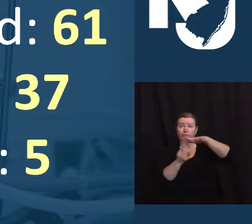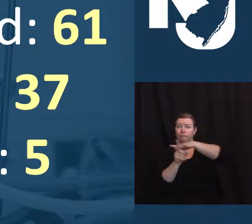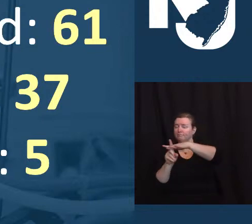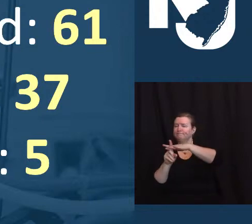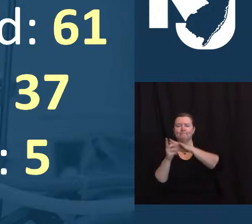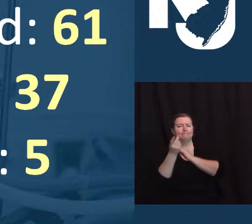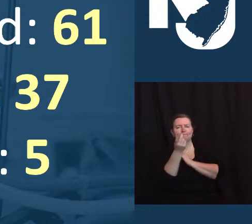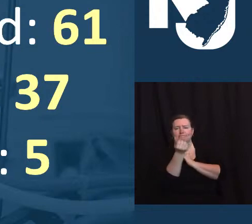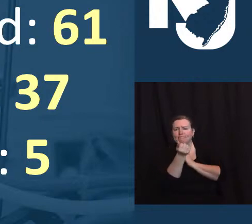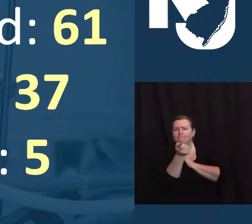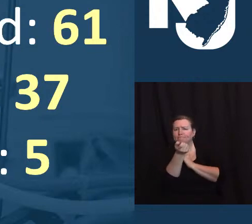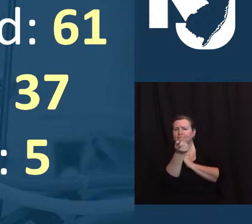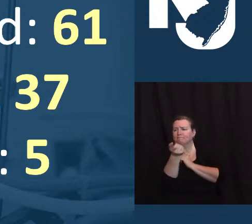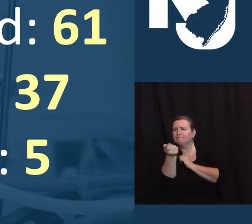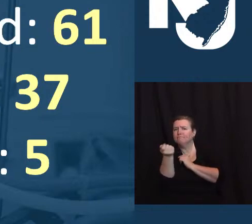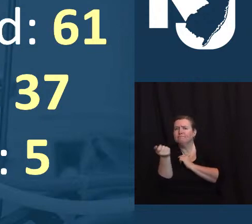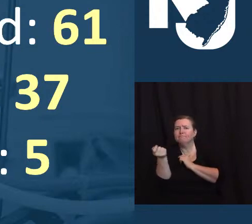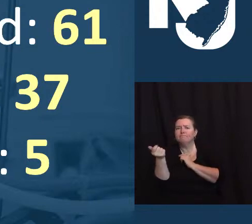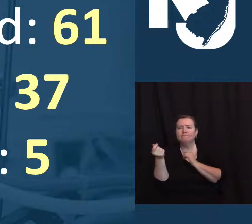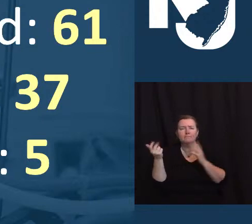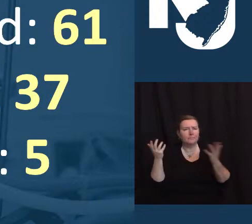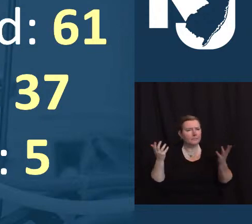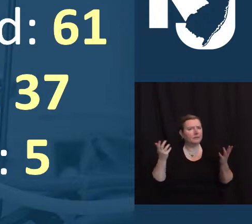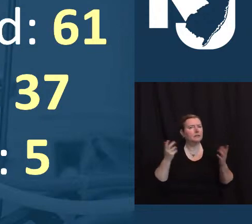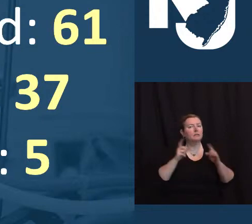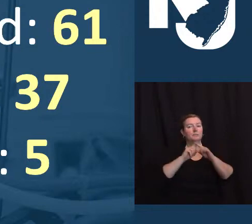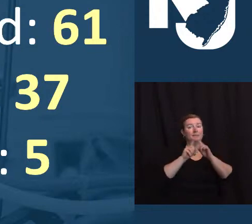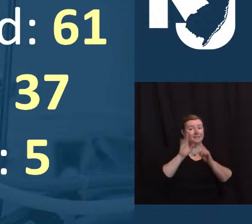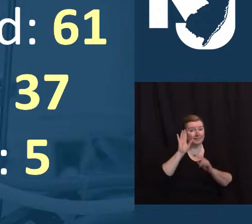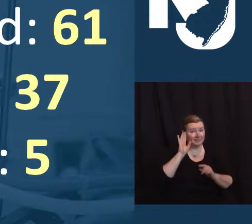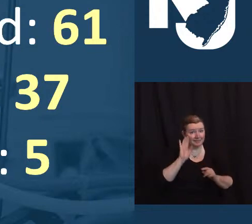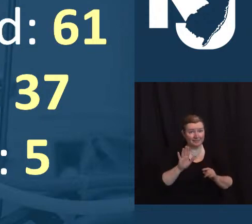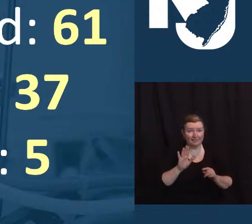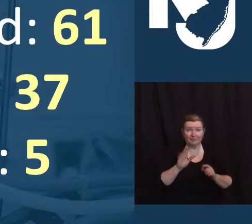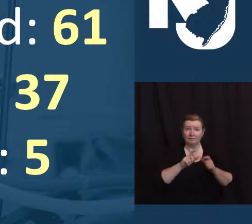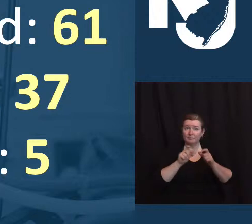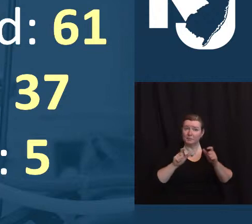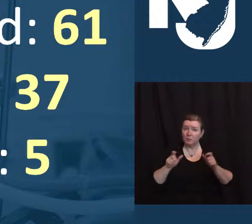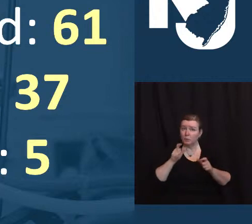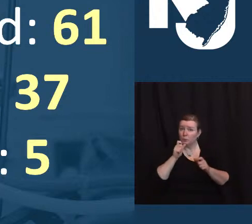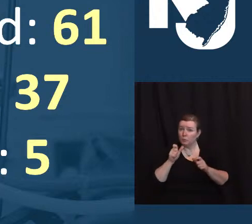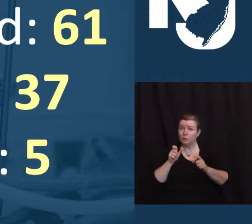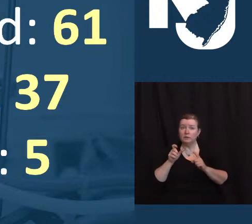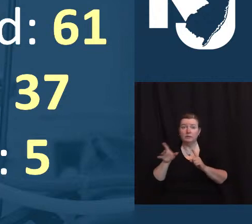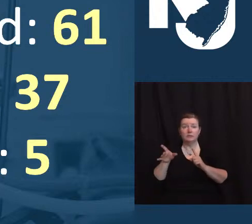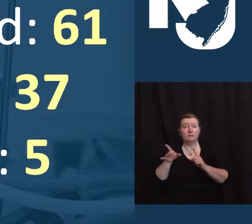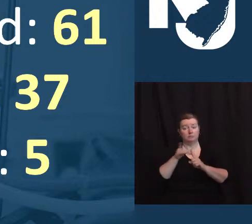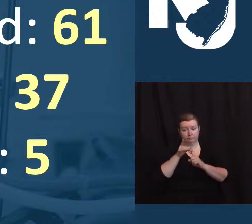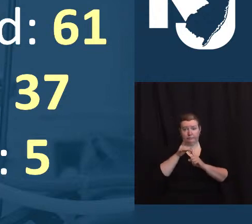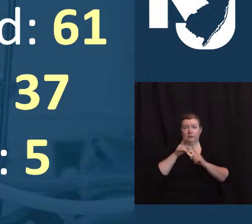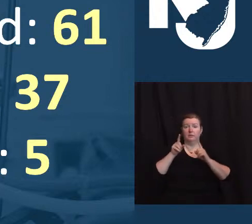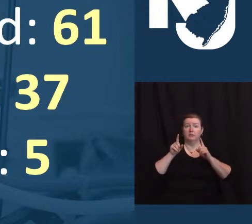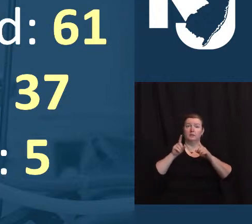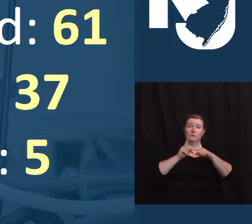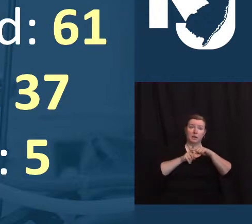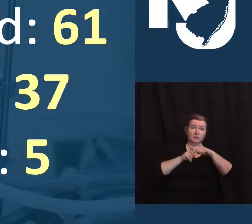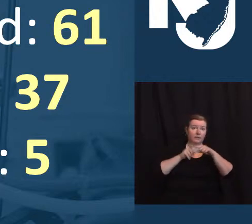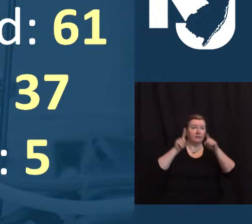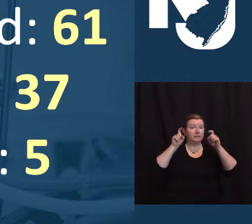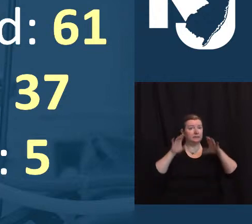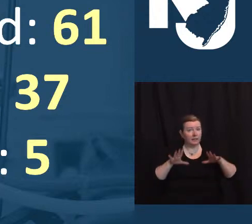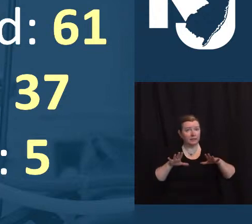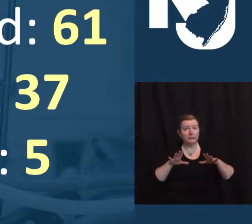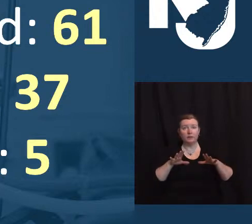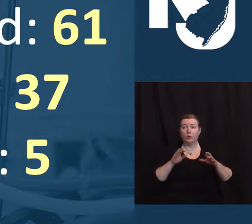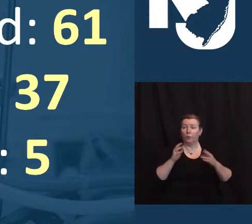do need to recognize one thing. As the data shows, those who are testing positive or entering our hospitals or dying,